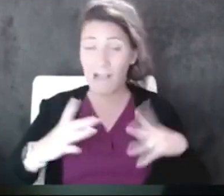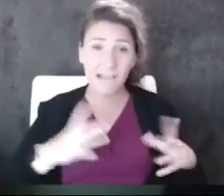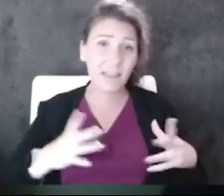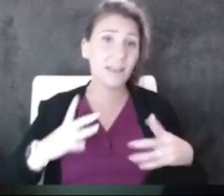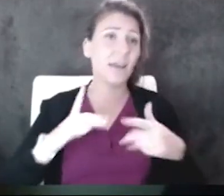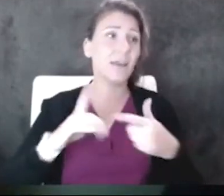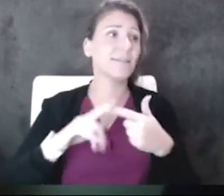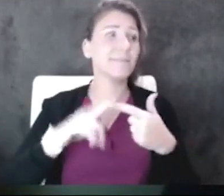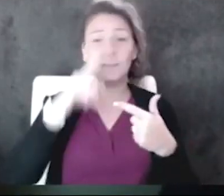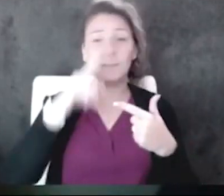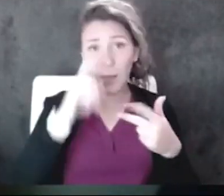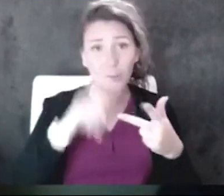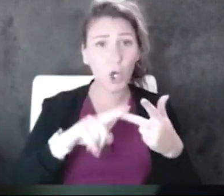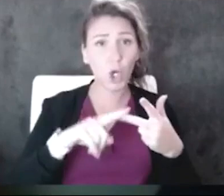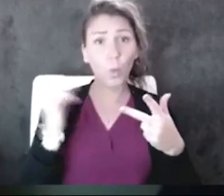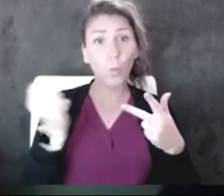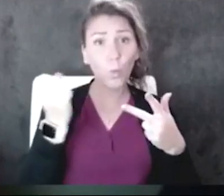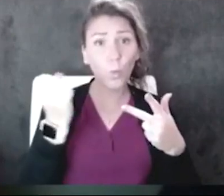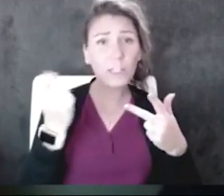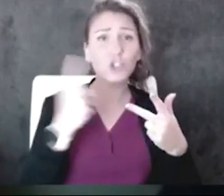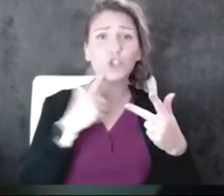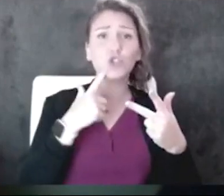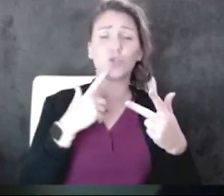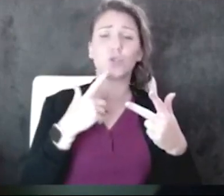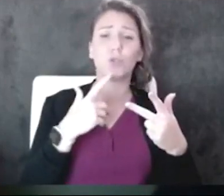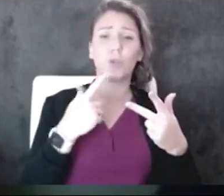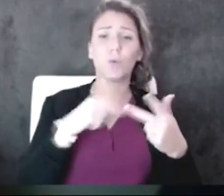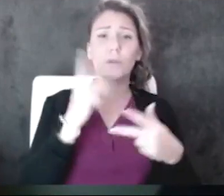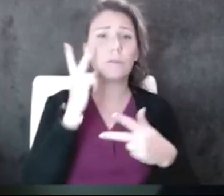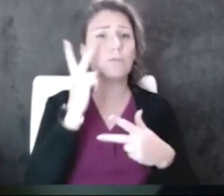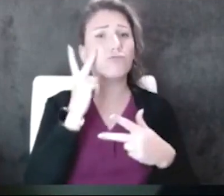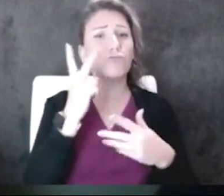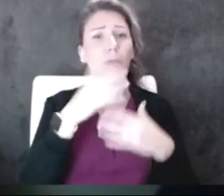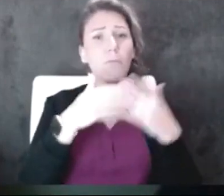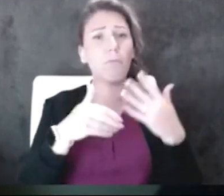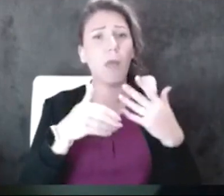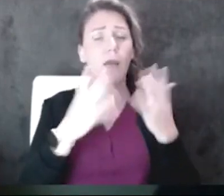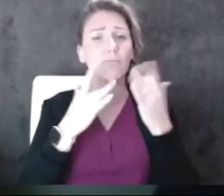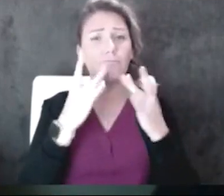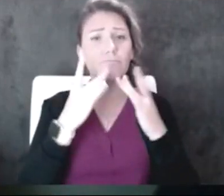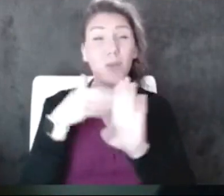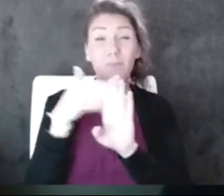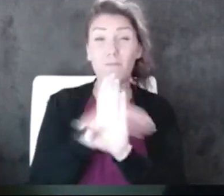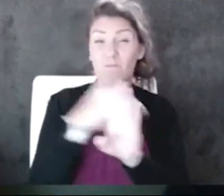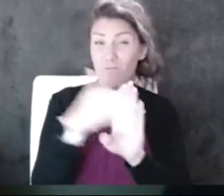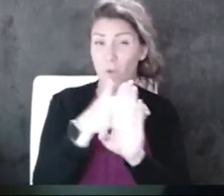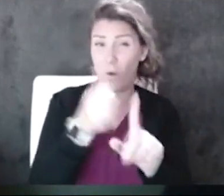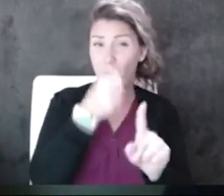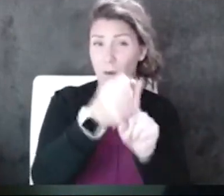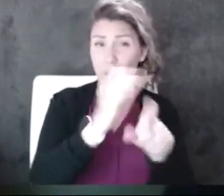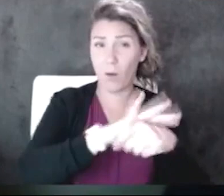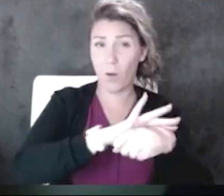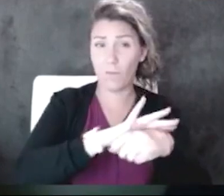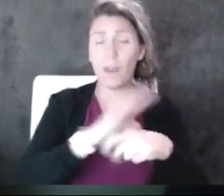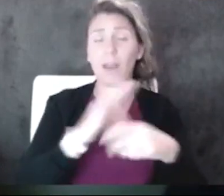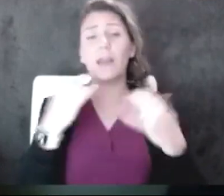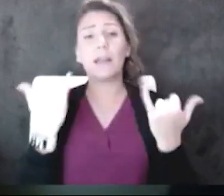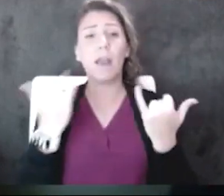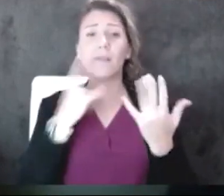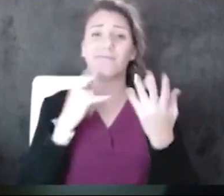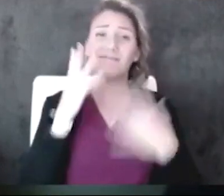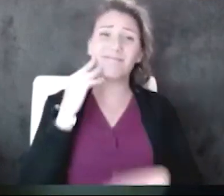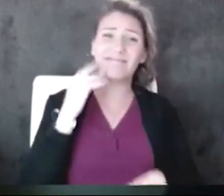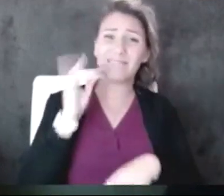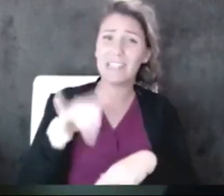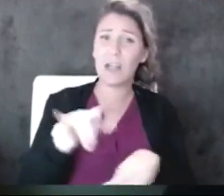summer months, winter months. We saw blood shortages during those times pre-pandemic. So now we're experiencing some of that. But in